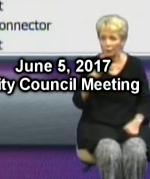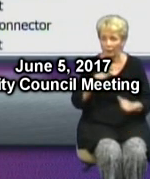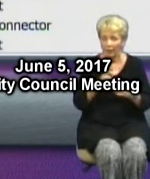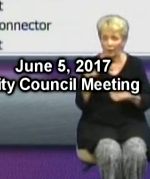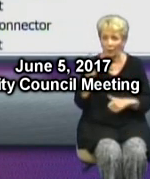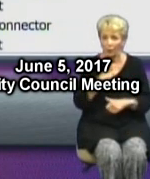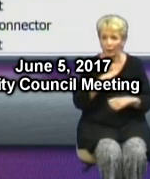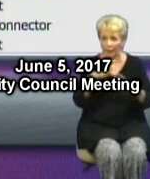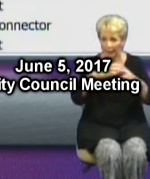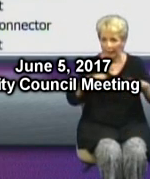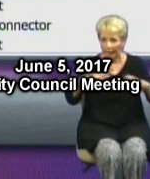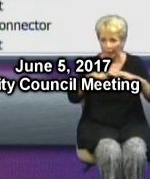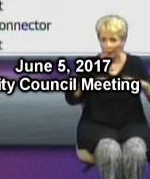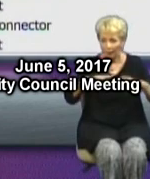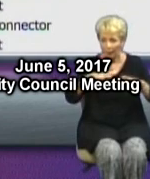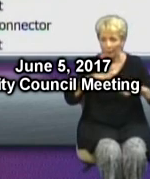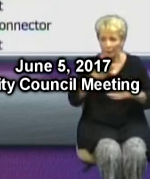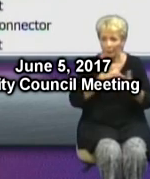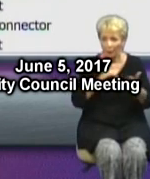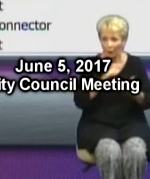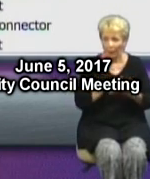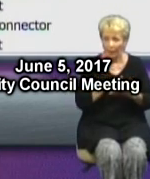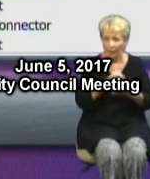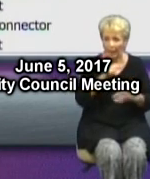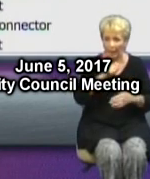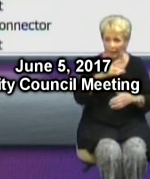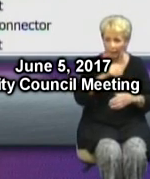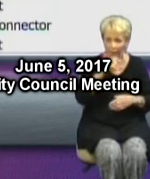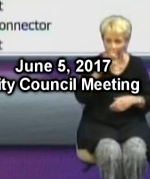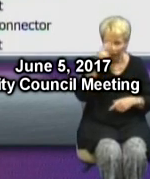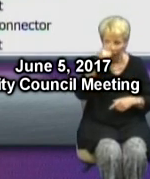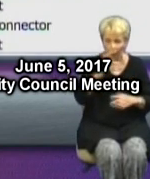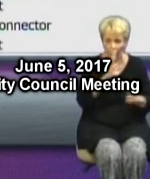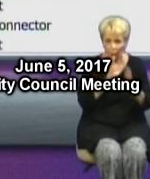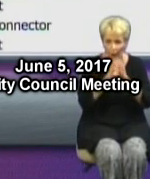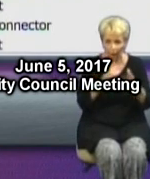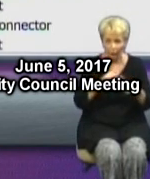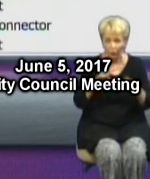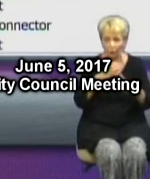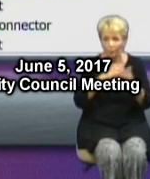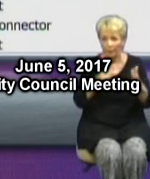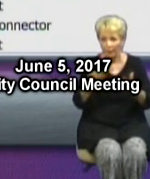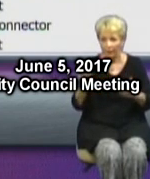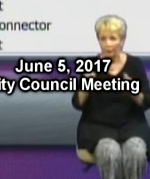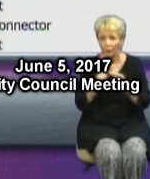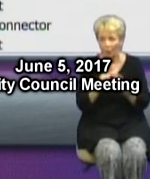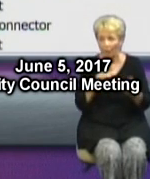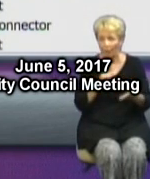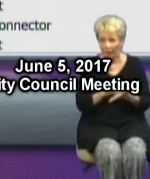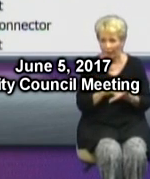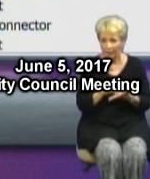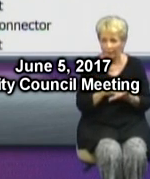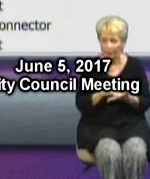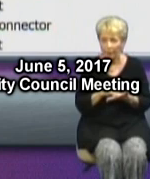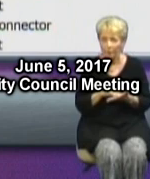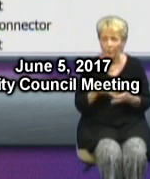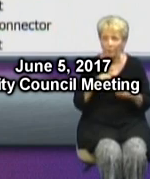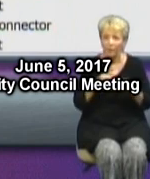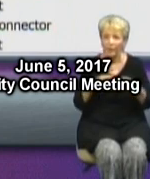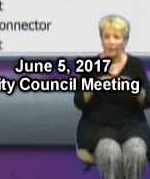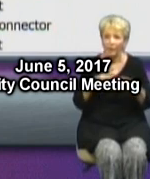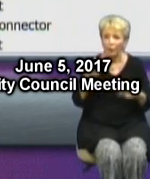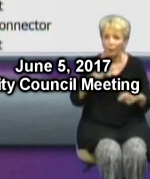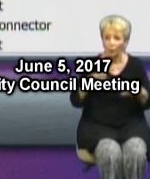can take away part of the asphalt that we don't need for traffic and do some other things with that. A downtown